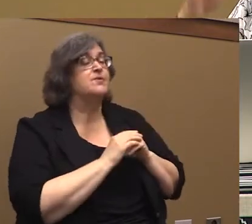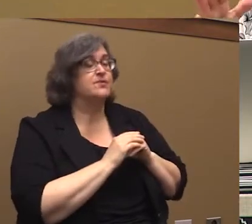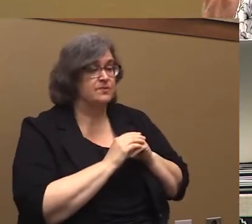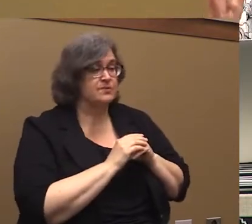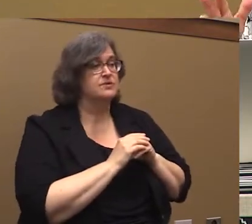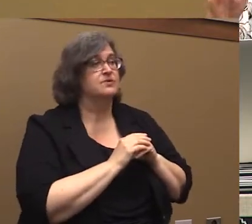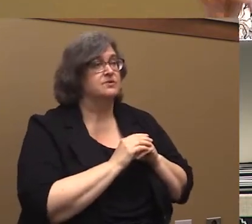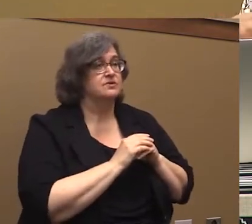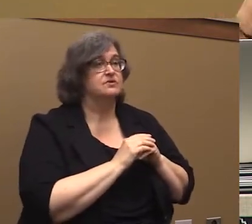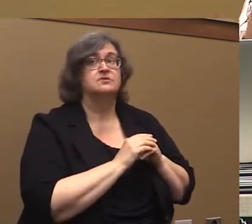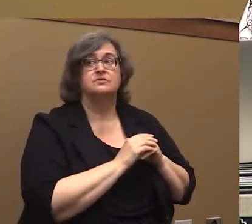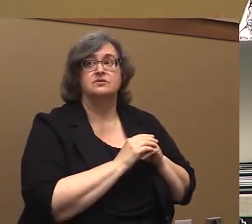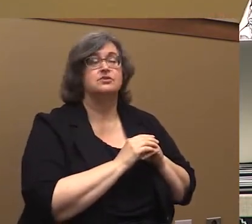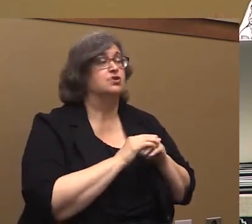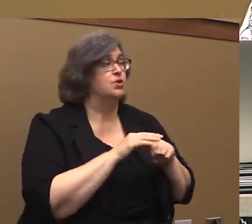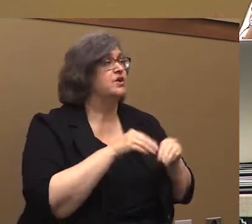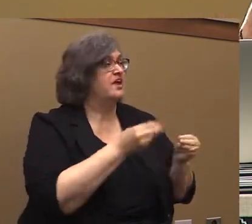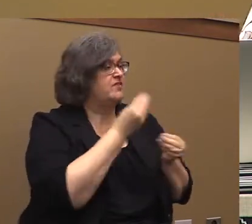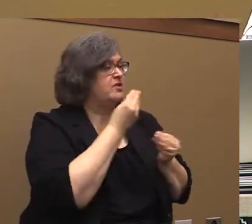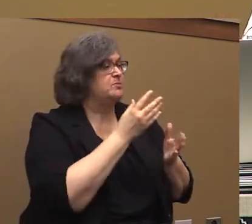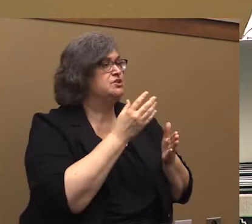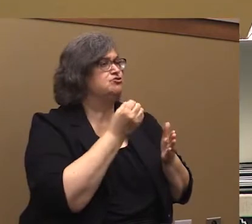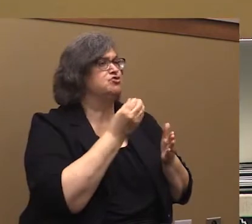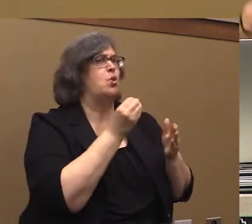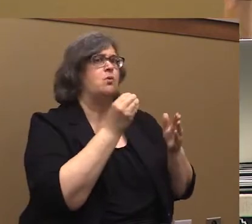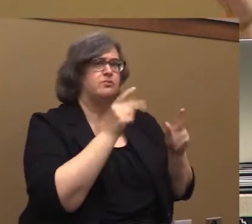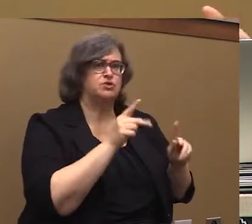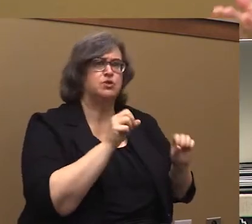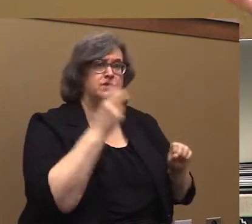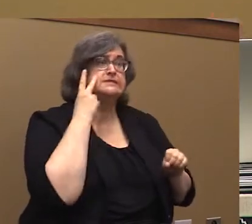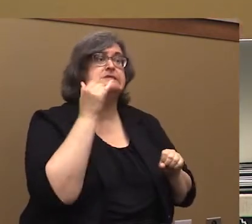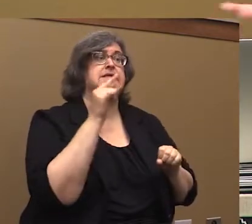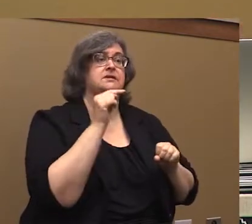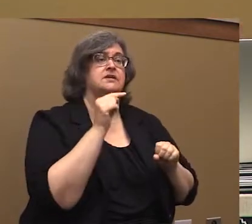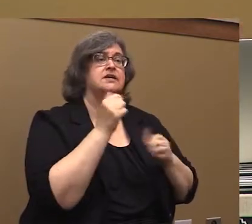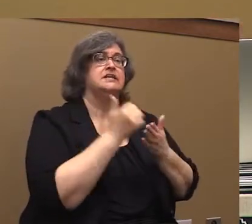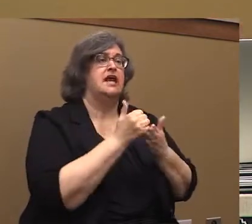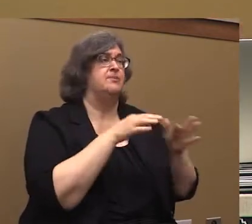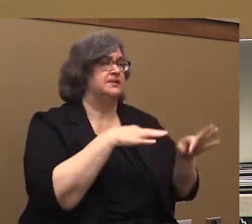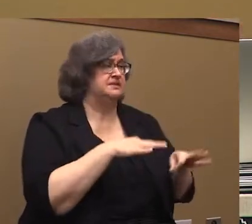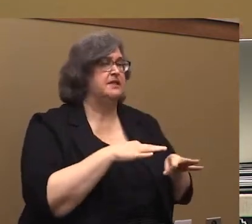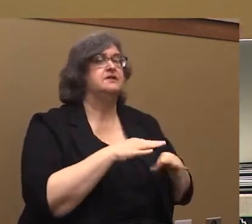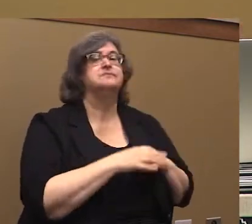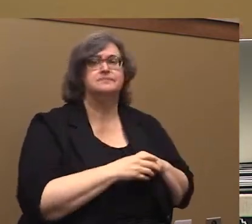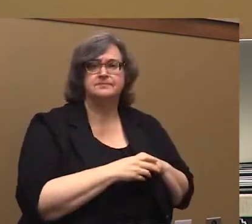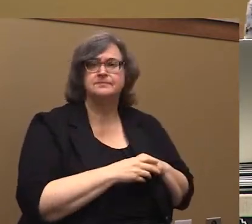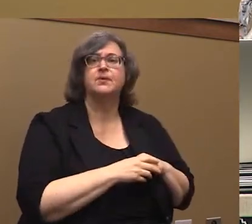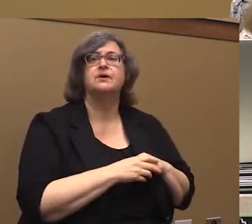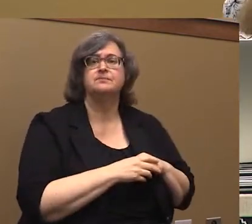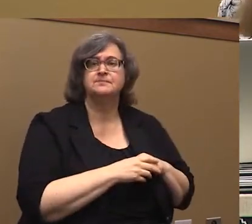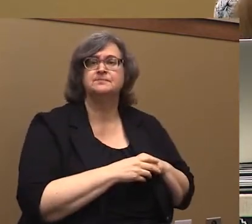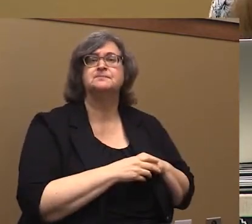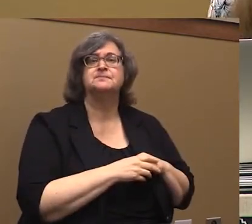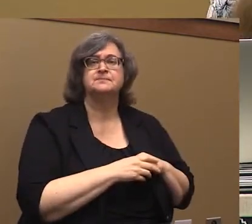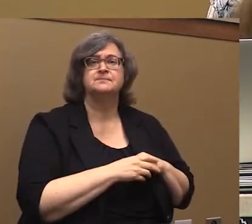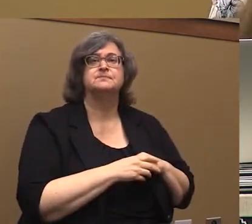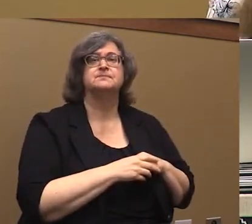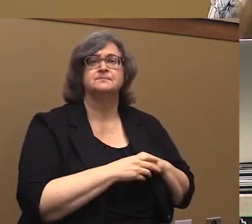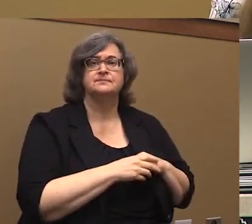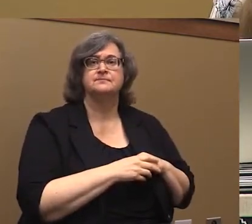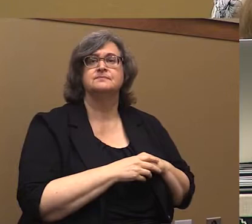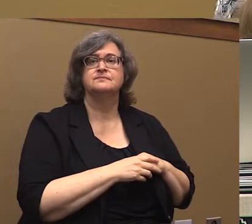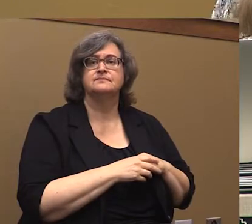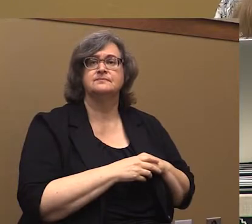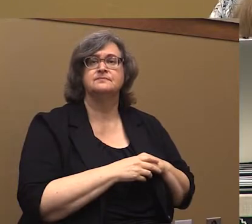was and then gave them that information so they could see it and then helped explain it. Okay, so